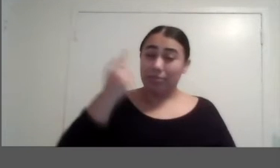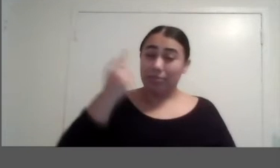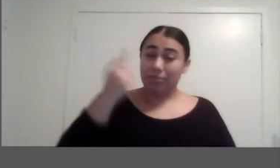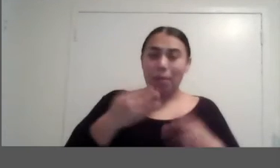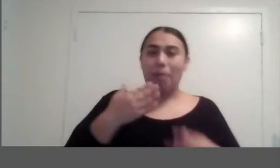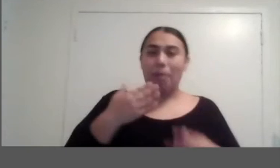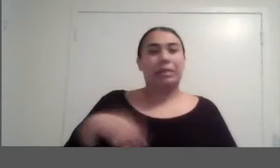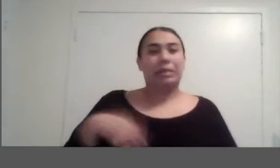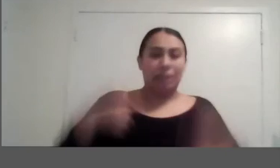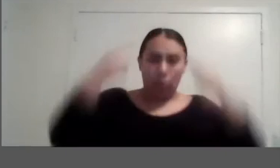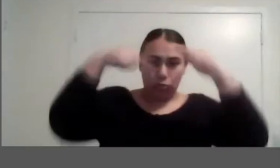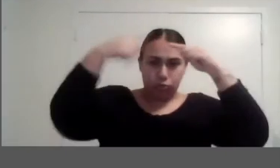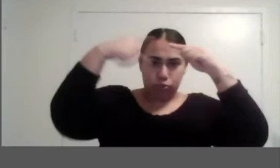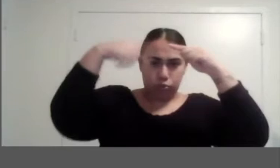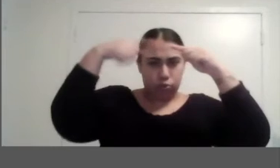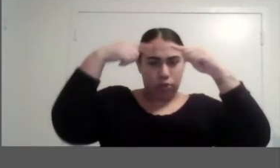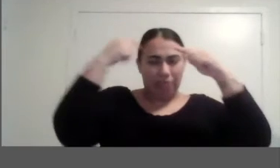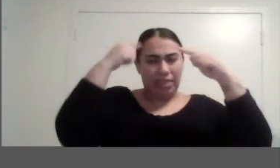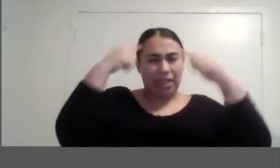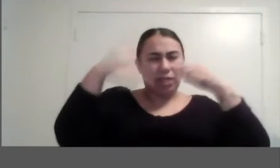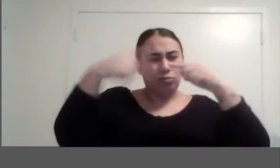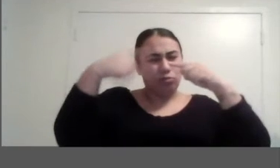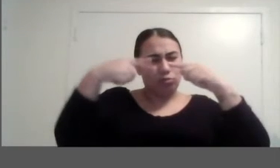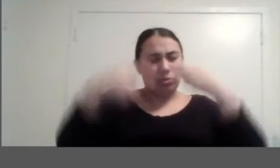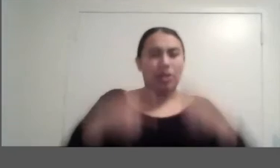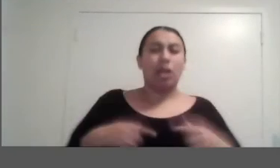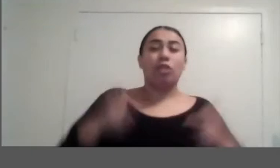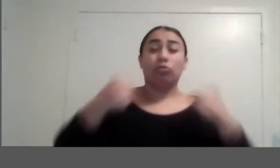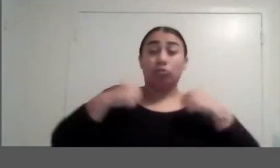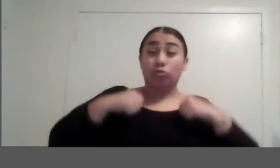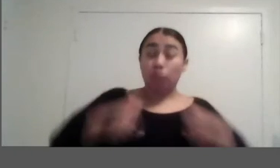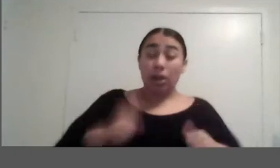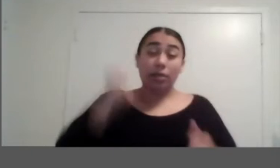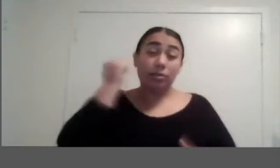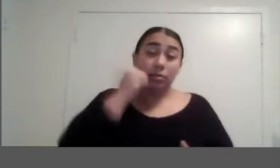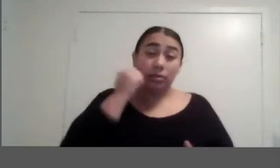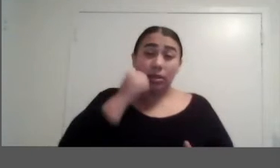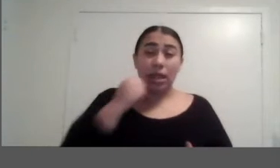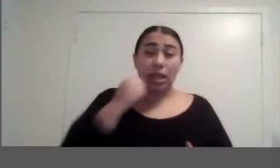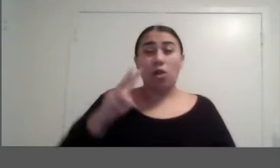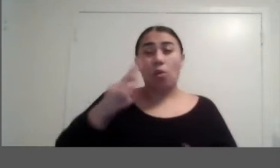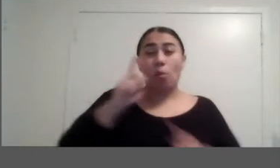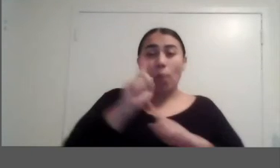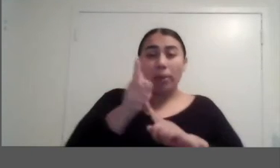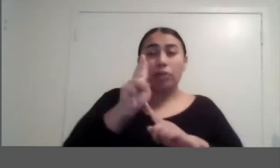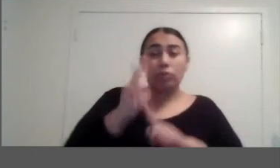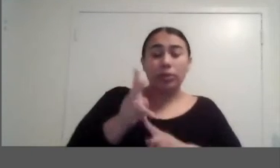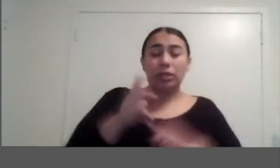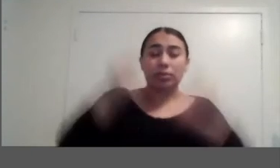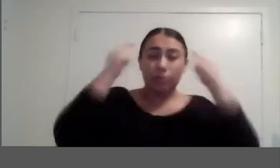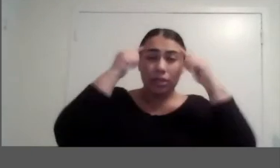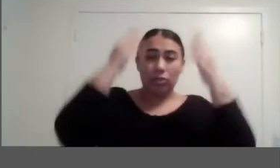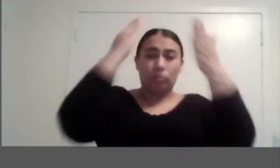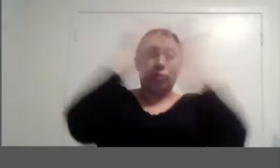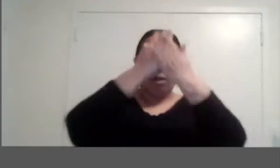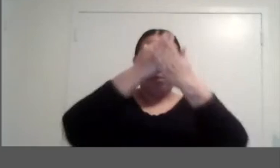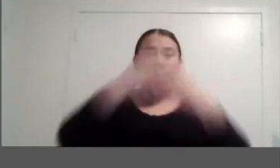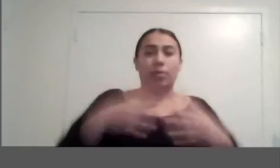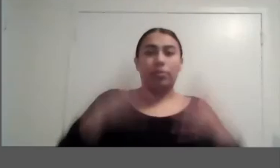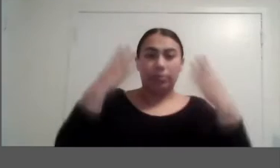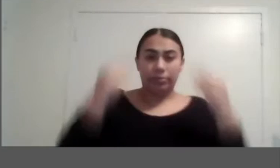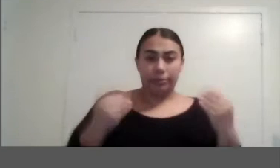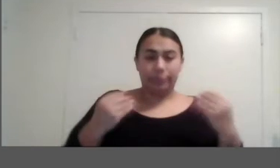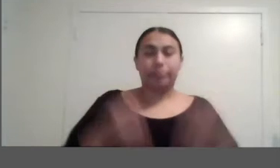promote better energy. Some say it helps to take the edge off, and there is an abundance of anecdotal and of evidence that